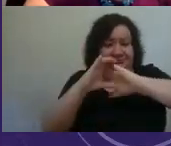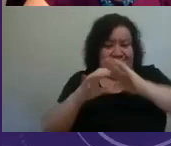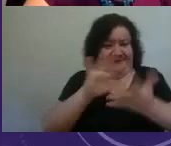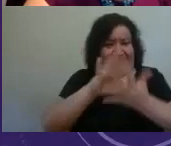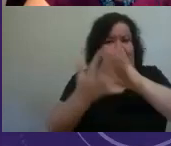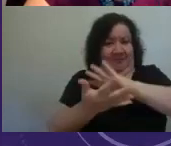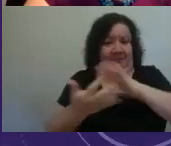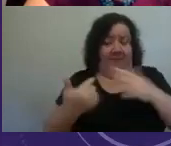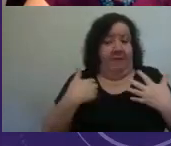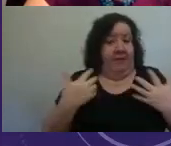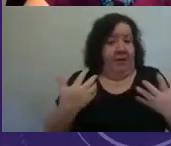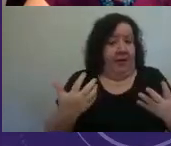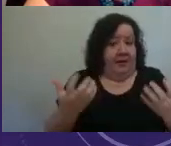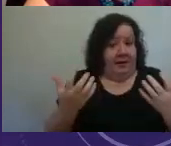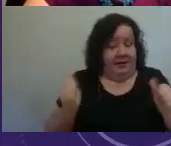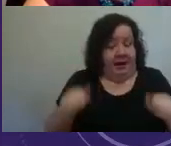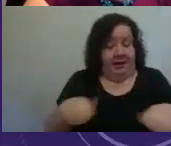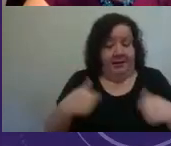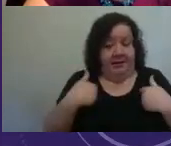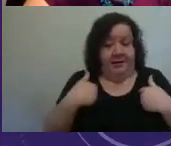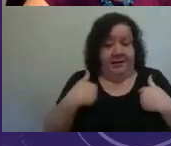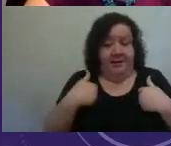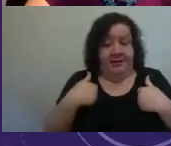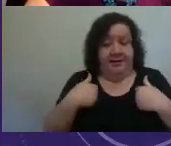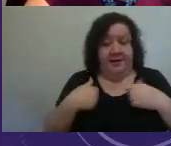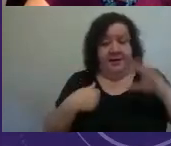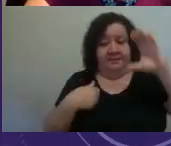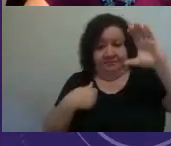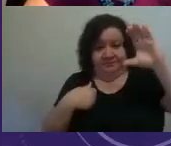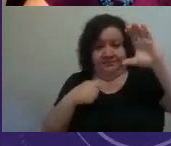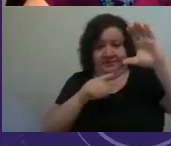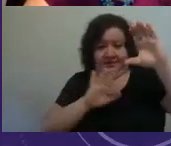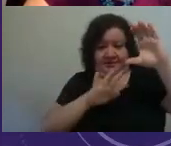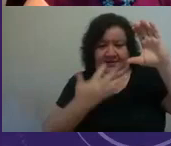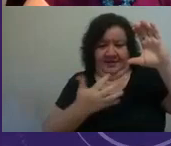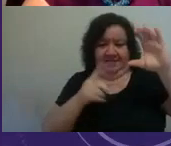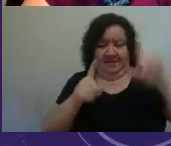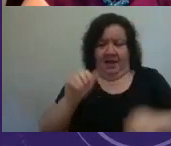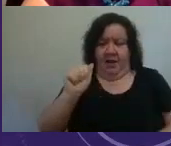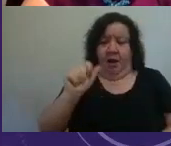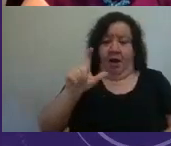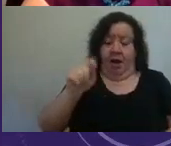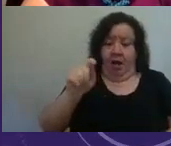text and no image description, I would not know what is in the picture.